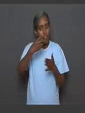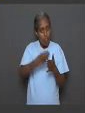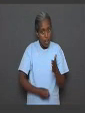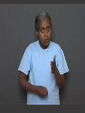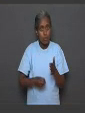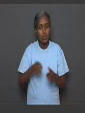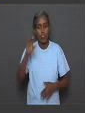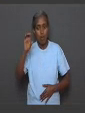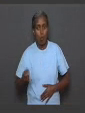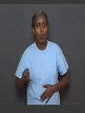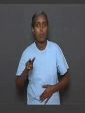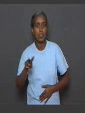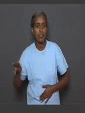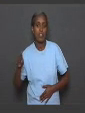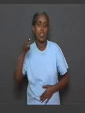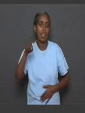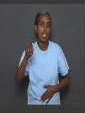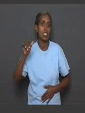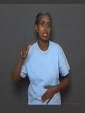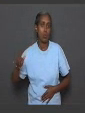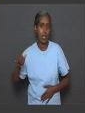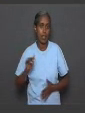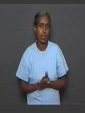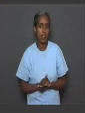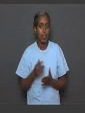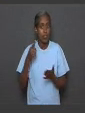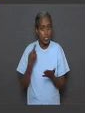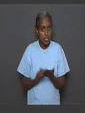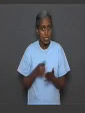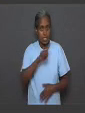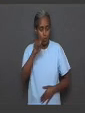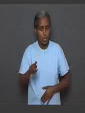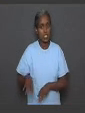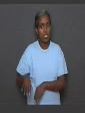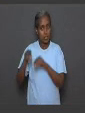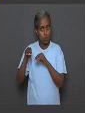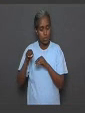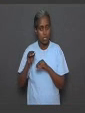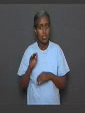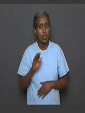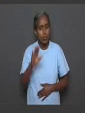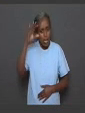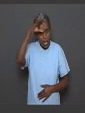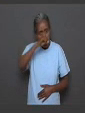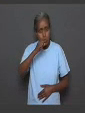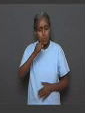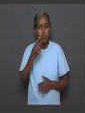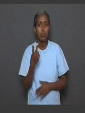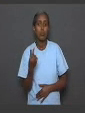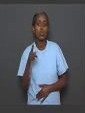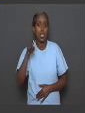column vector xy. For this question, students, you can assume that both